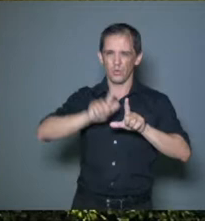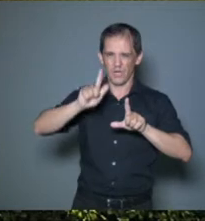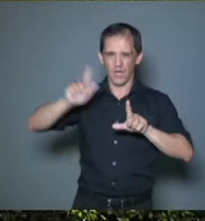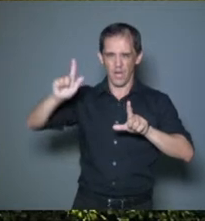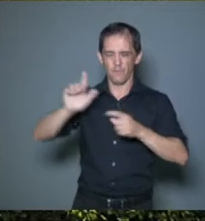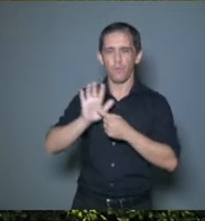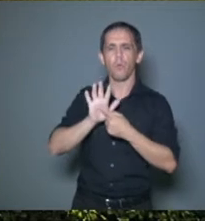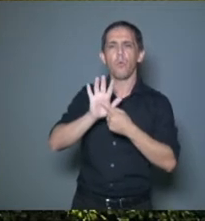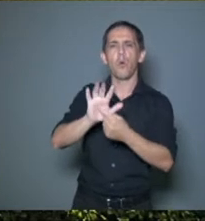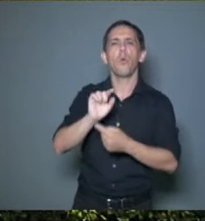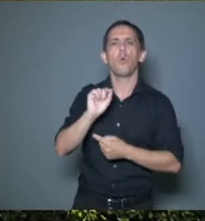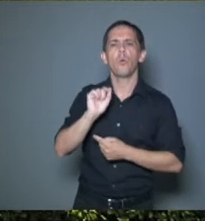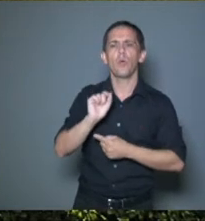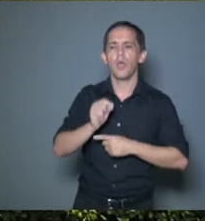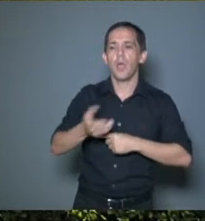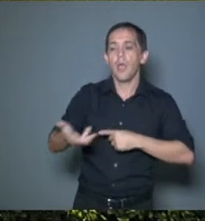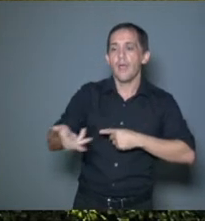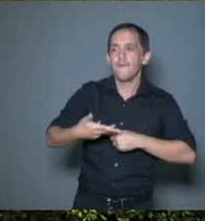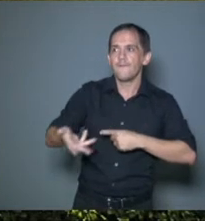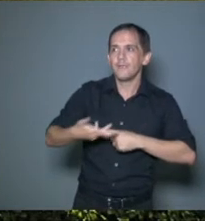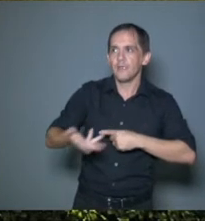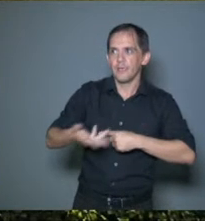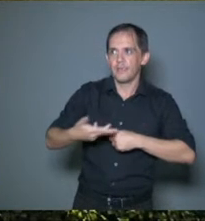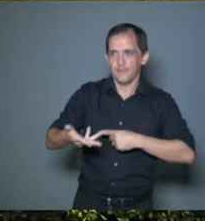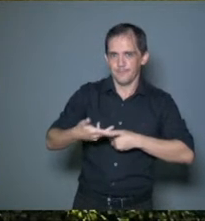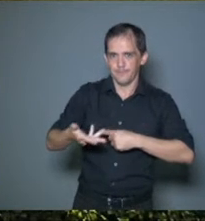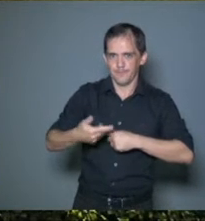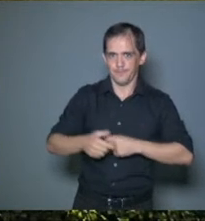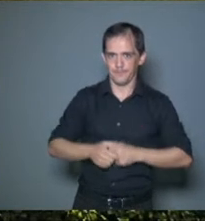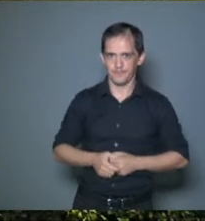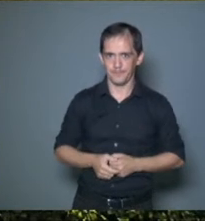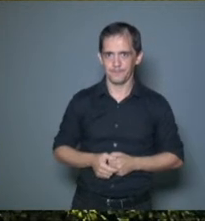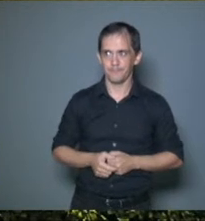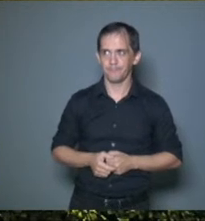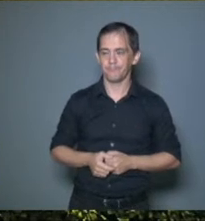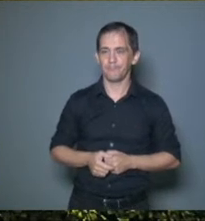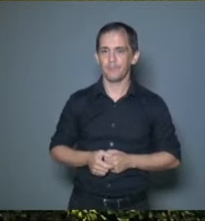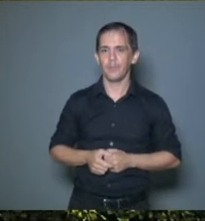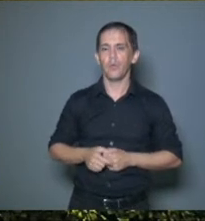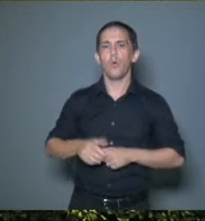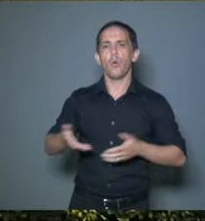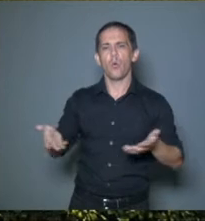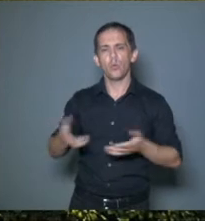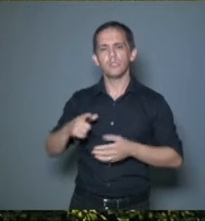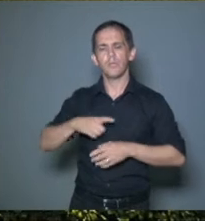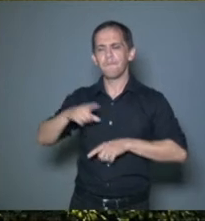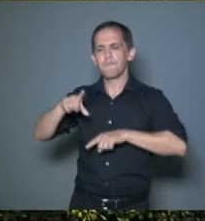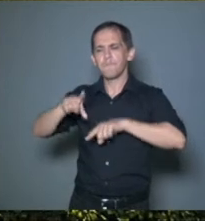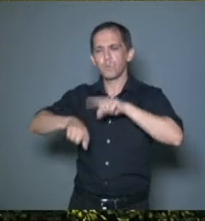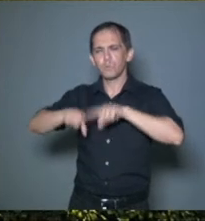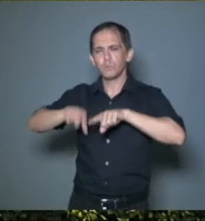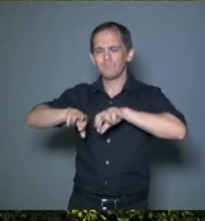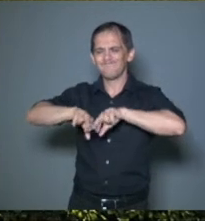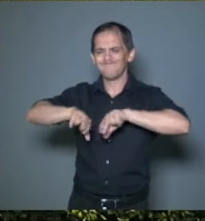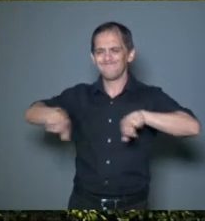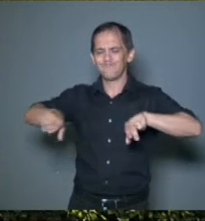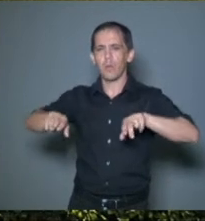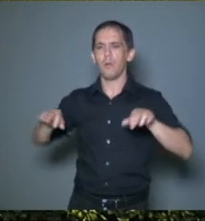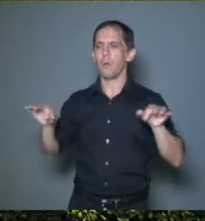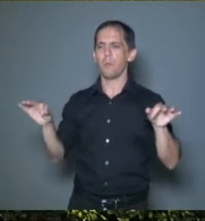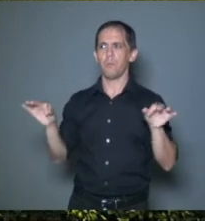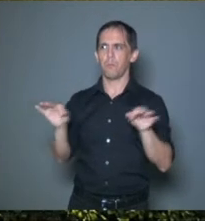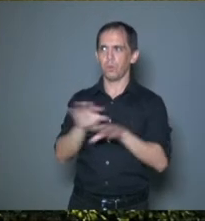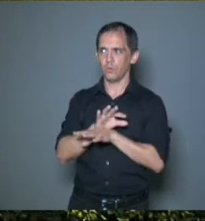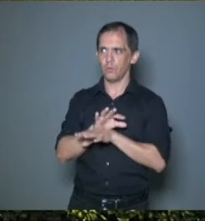go into efficiency. Why? Today, we have a mature portfolio.